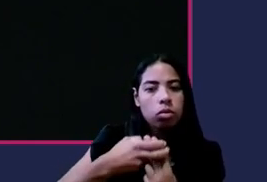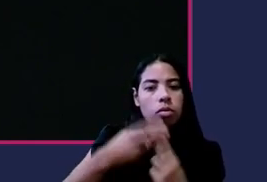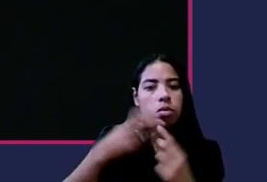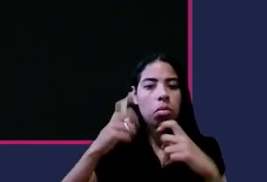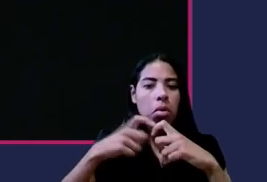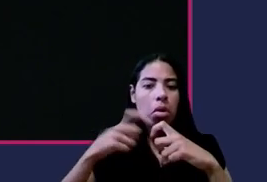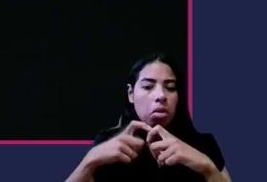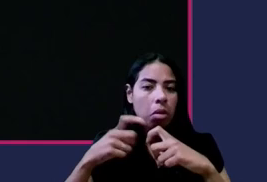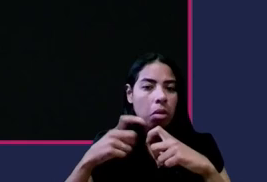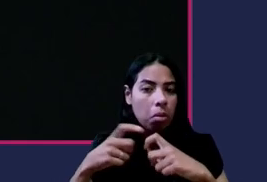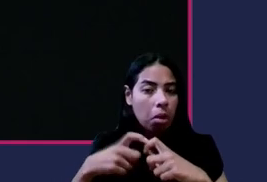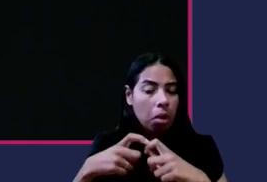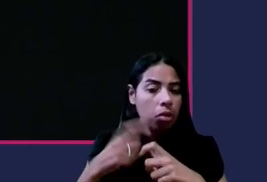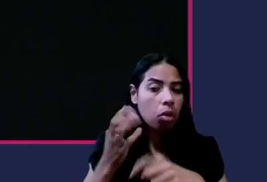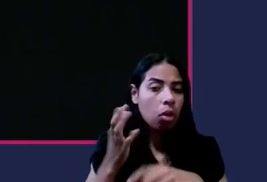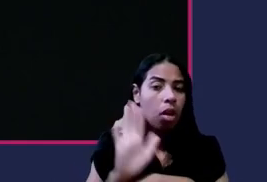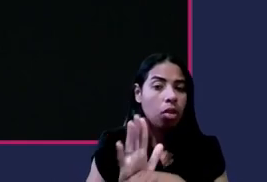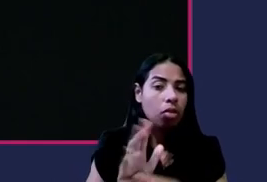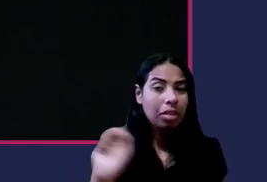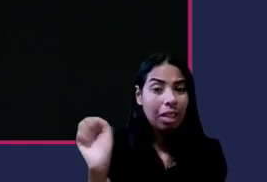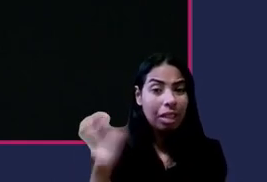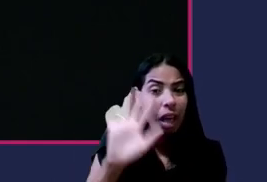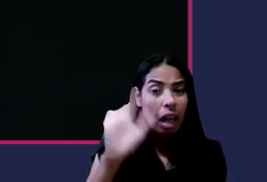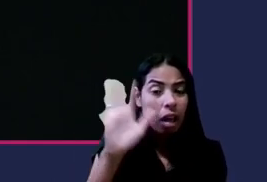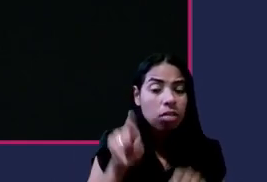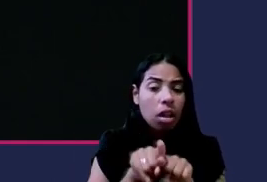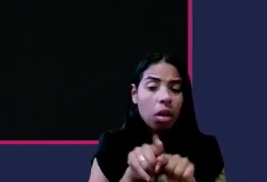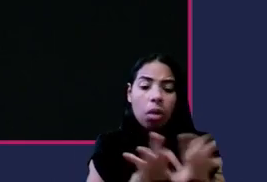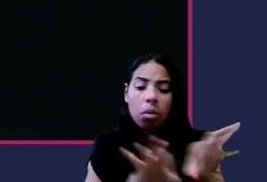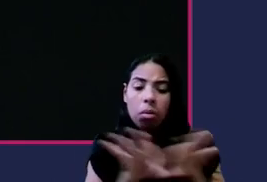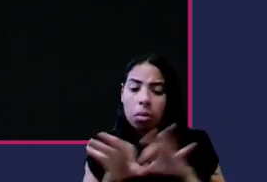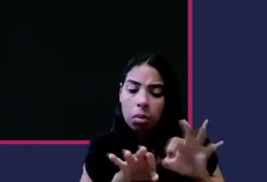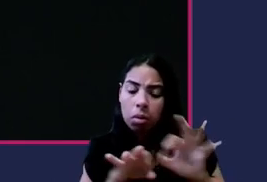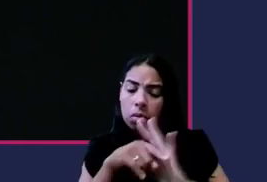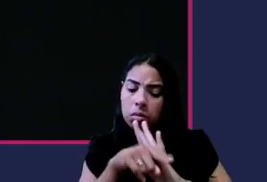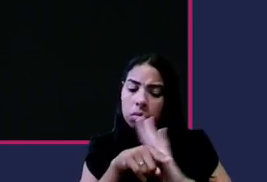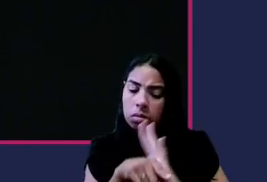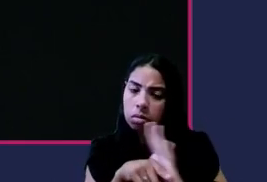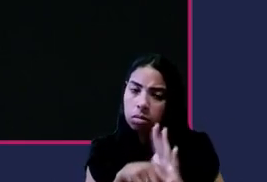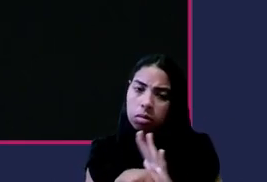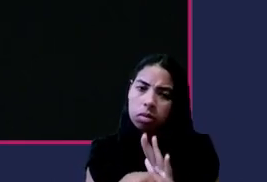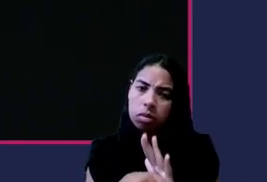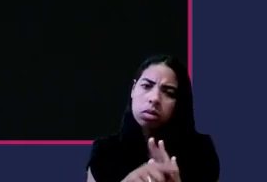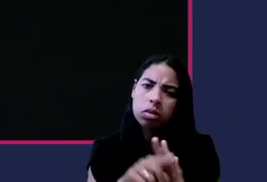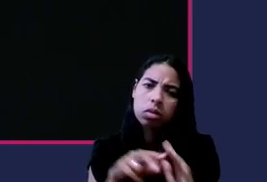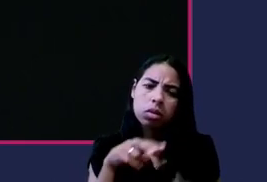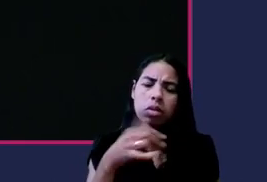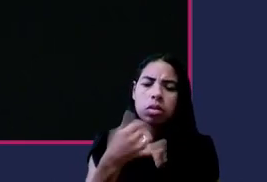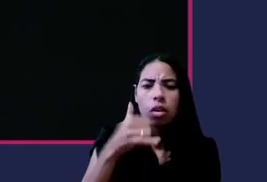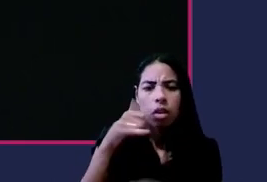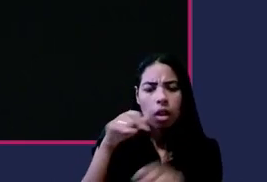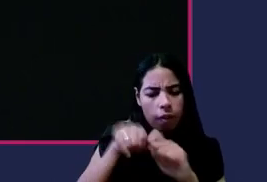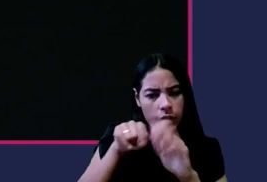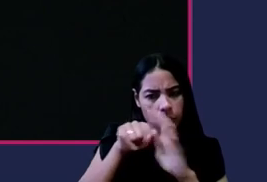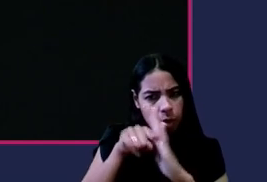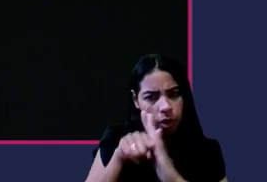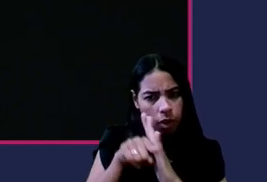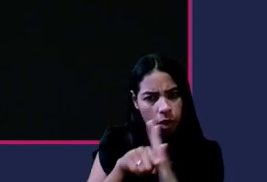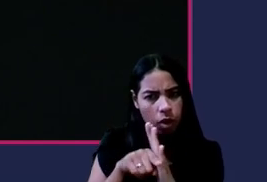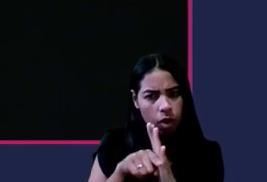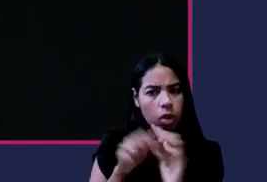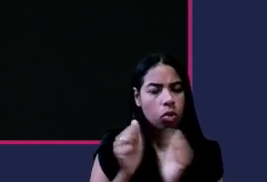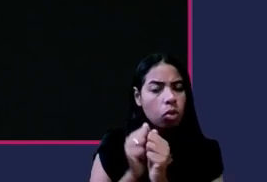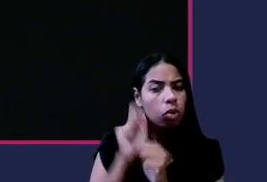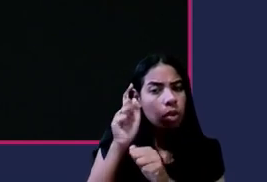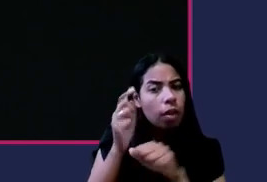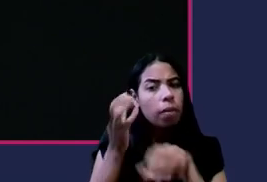fiscal incentives, and including new medication in SUS and financing research. I was looking at my phone, but it wasn't just